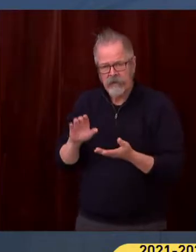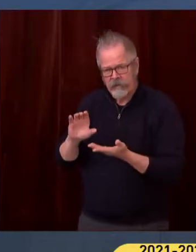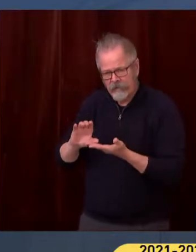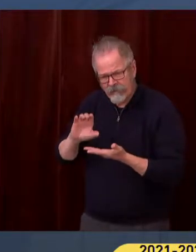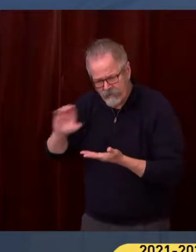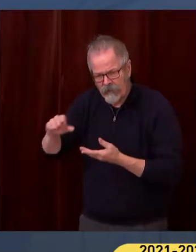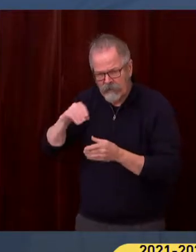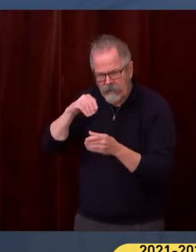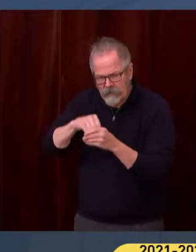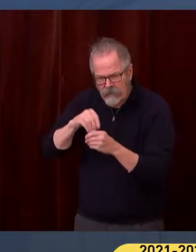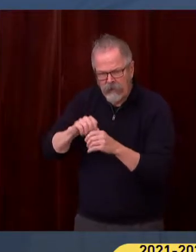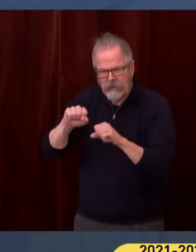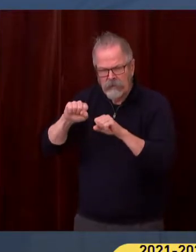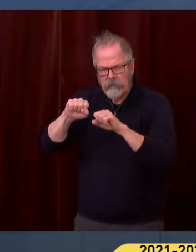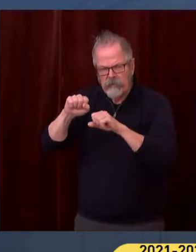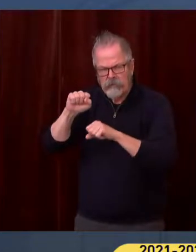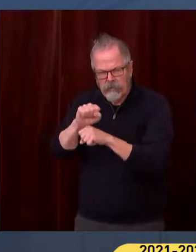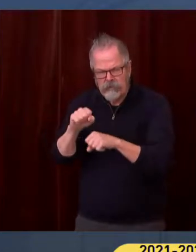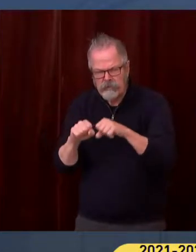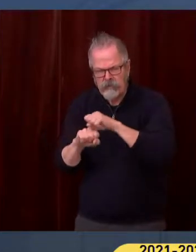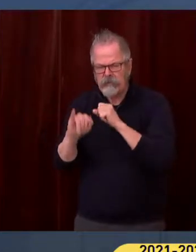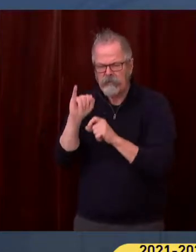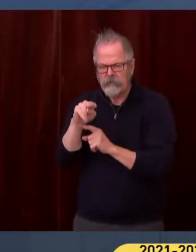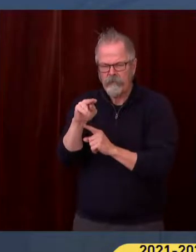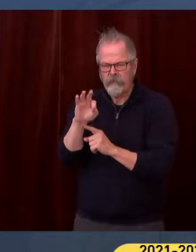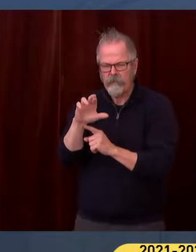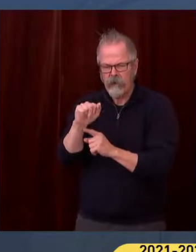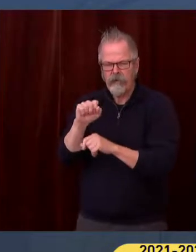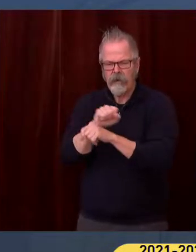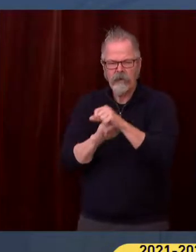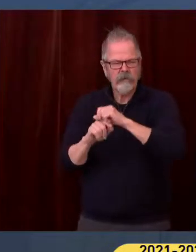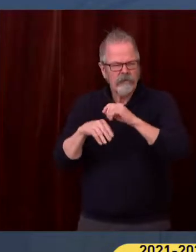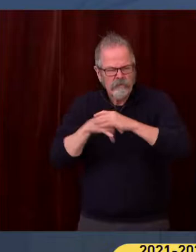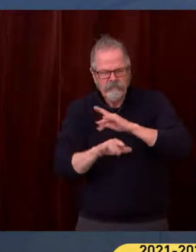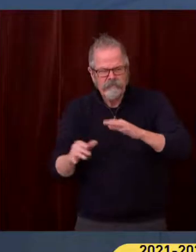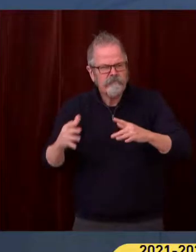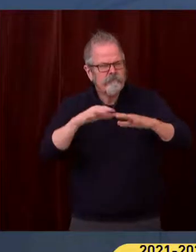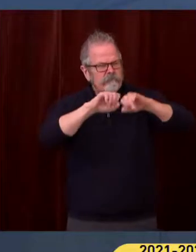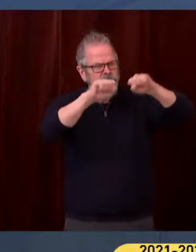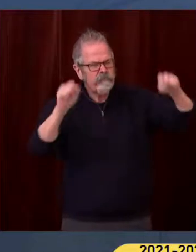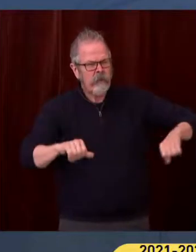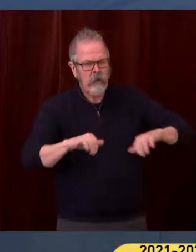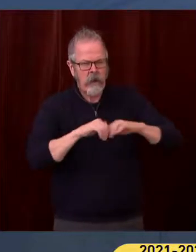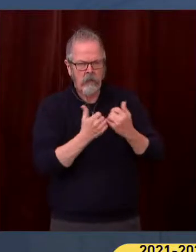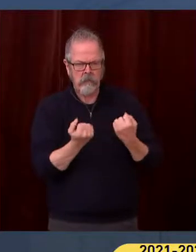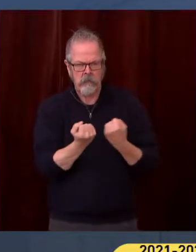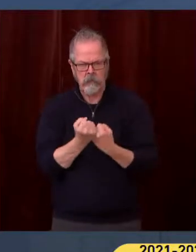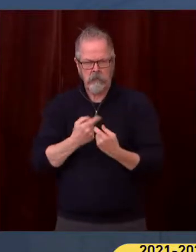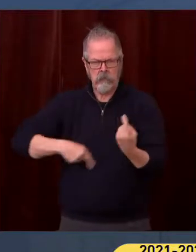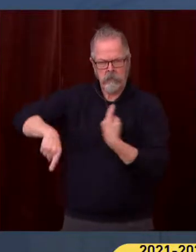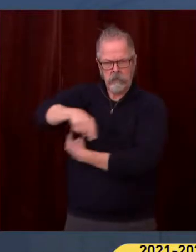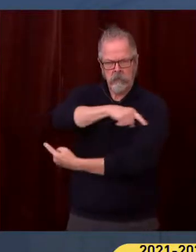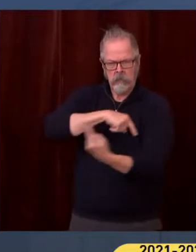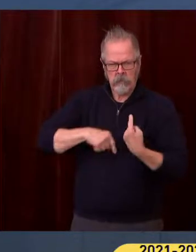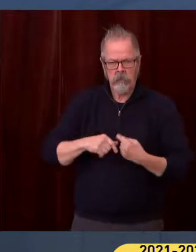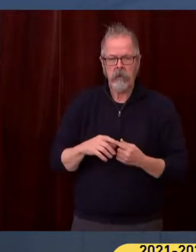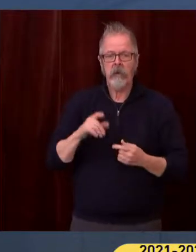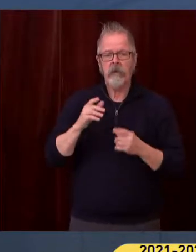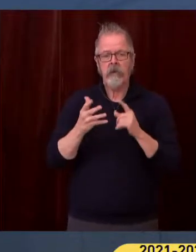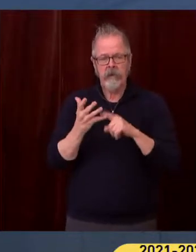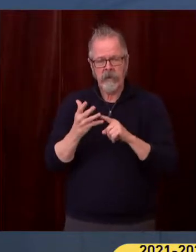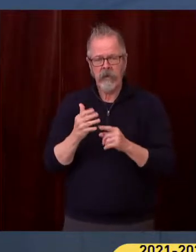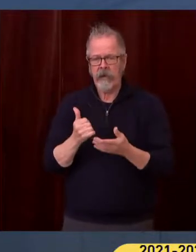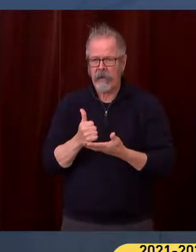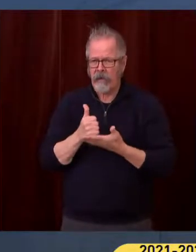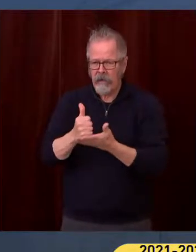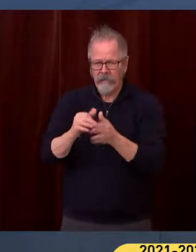Because it is clear we are already grappling with the increasing costs of climate impacts. The act will ensure our state has a